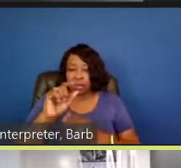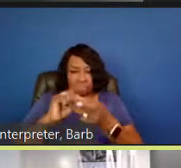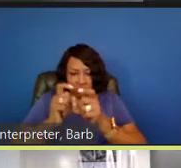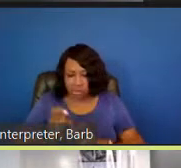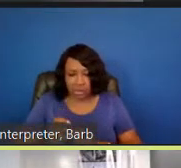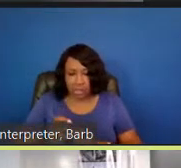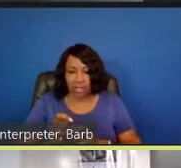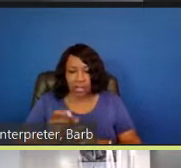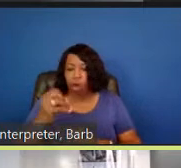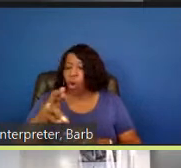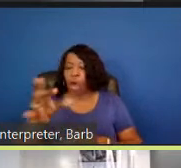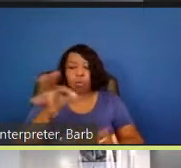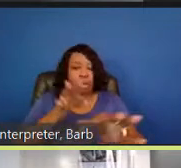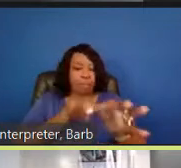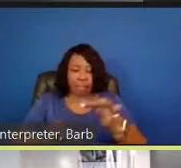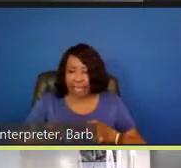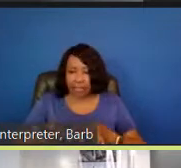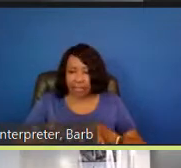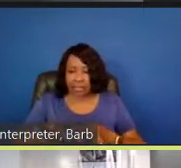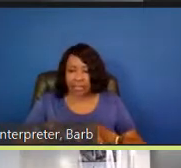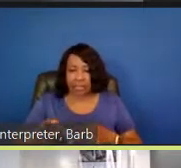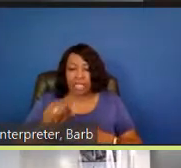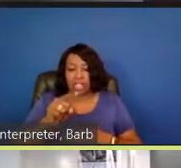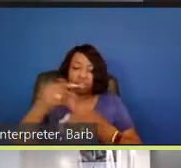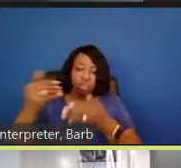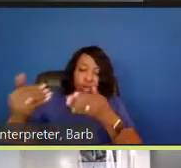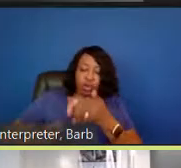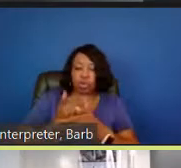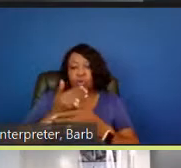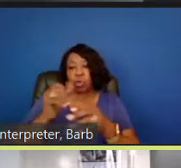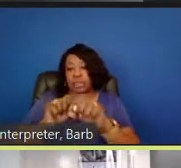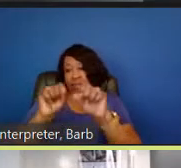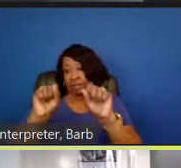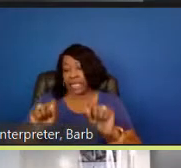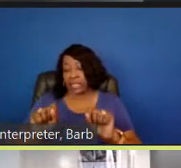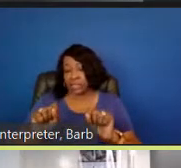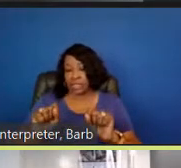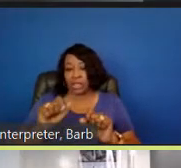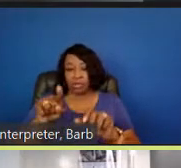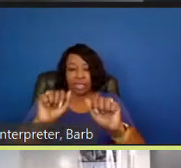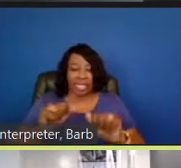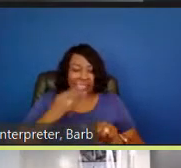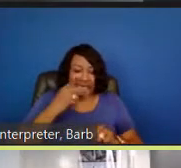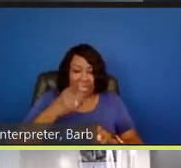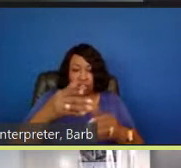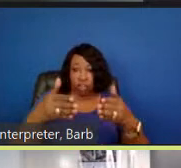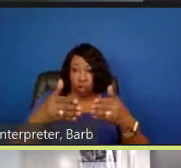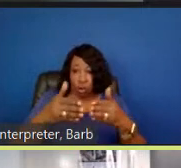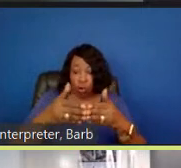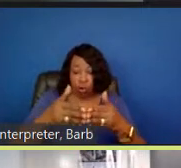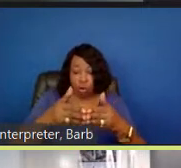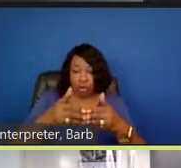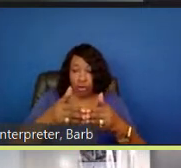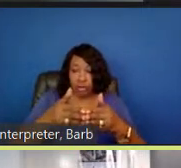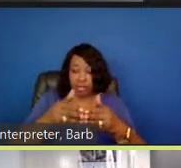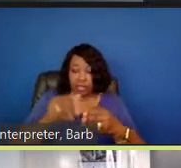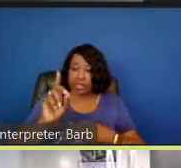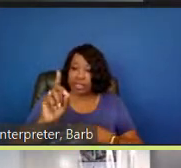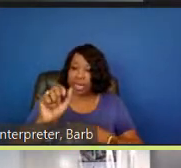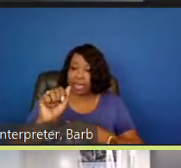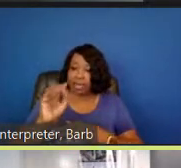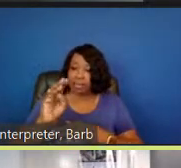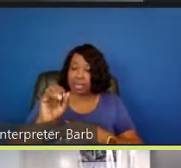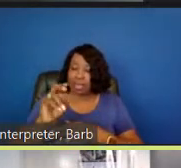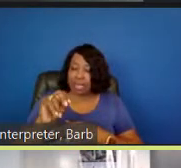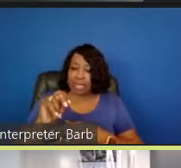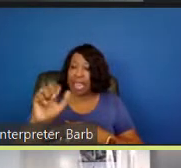a replacement of something that's there. It's a brand new station. As you can see, it is at the corner of Damon Avenue and